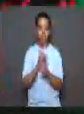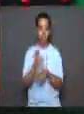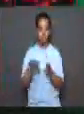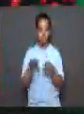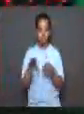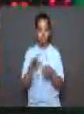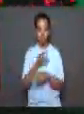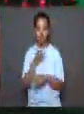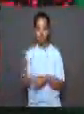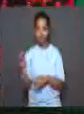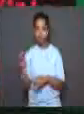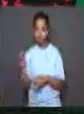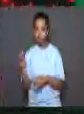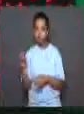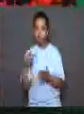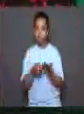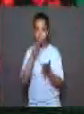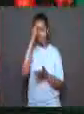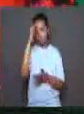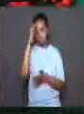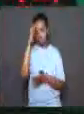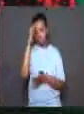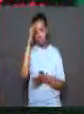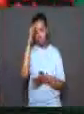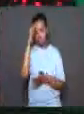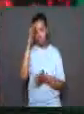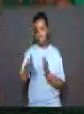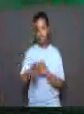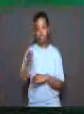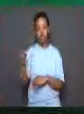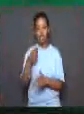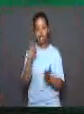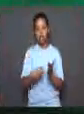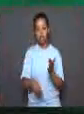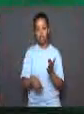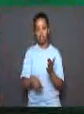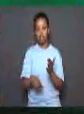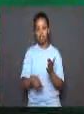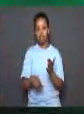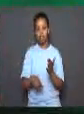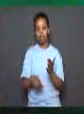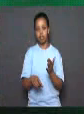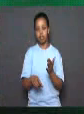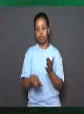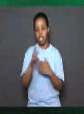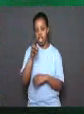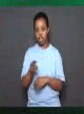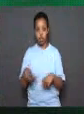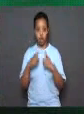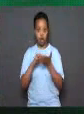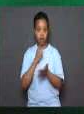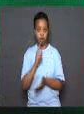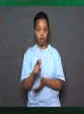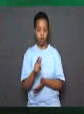and, therefore, a higher turnover rate. An increase in